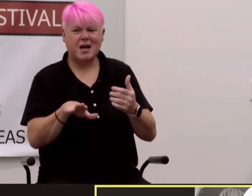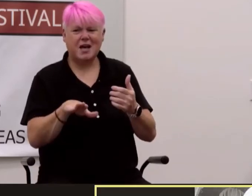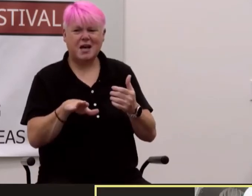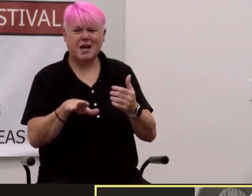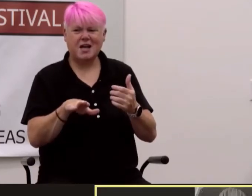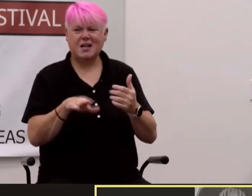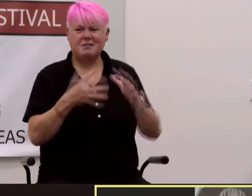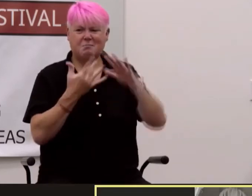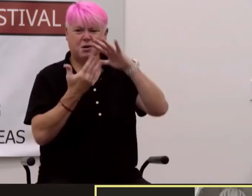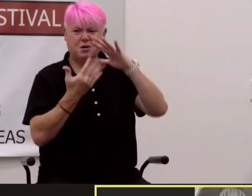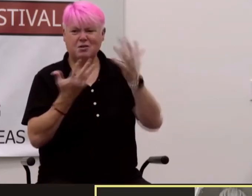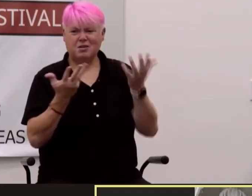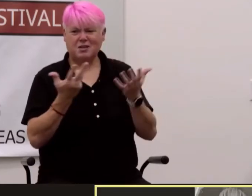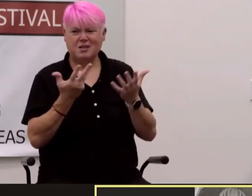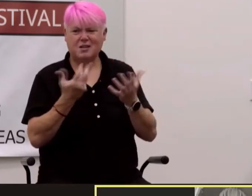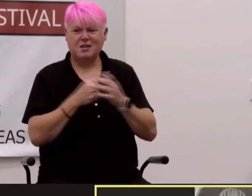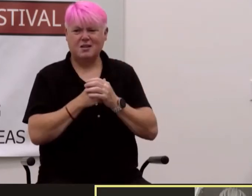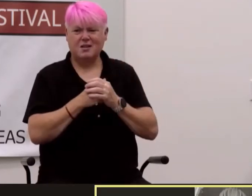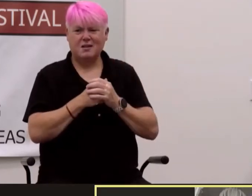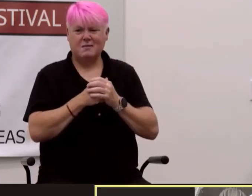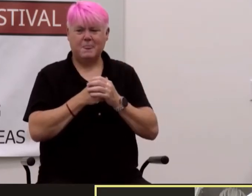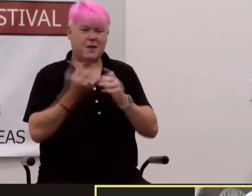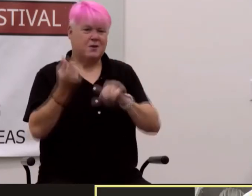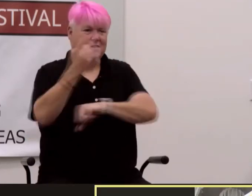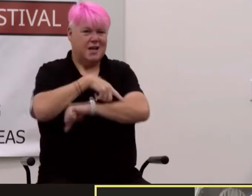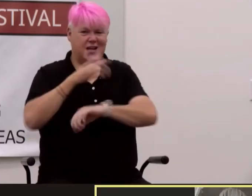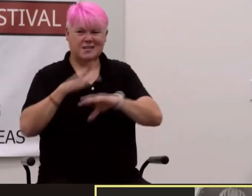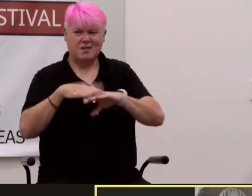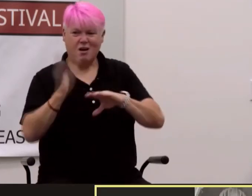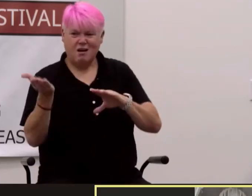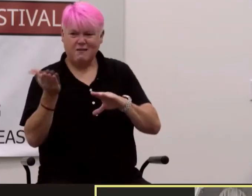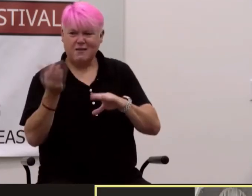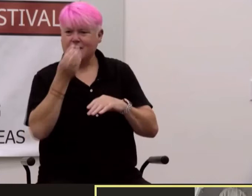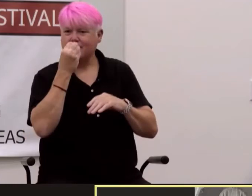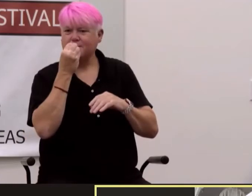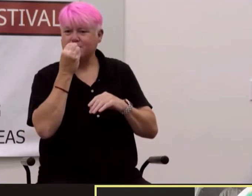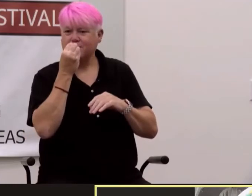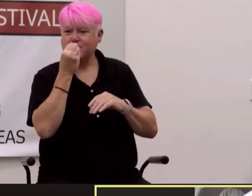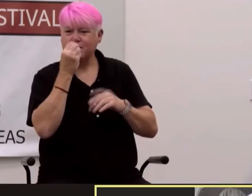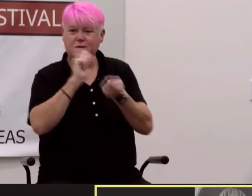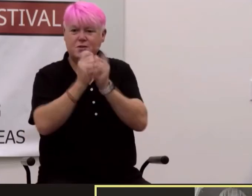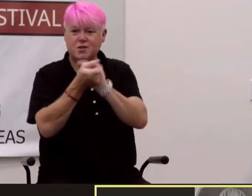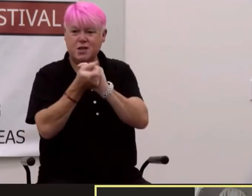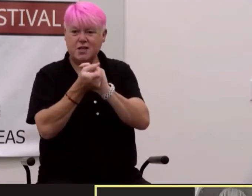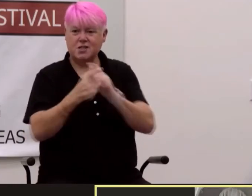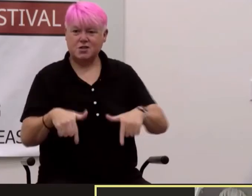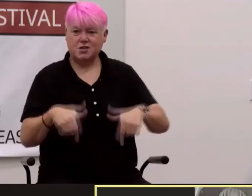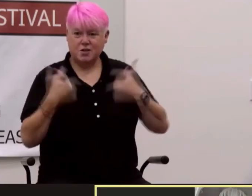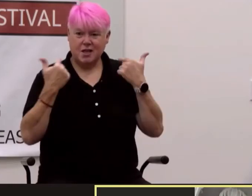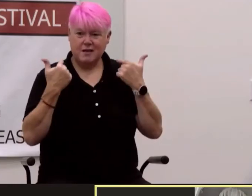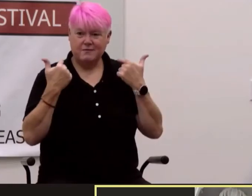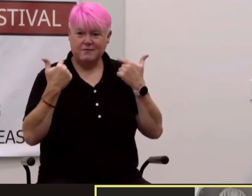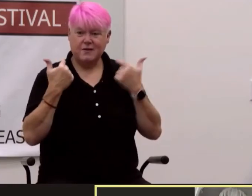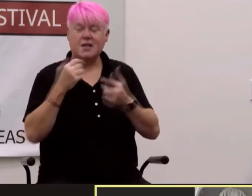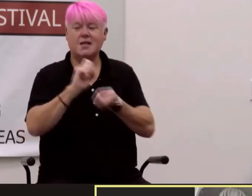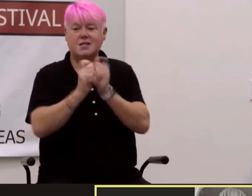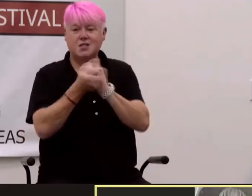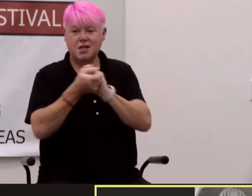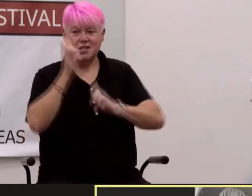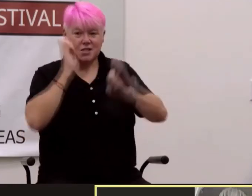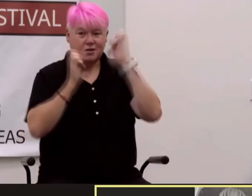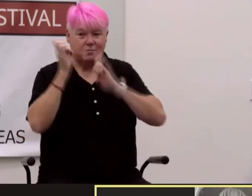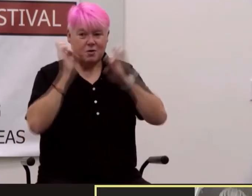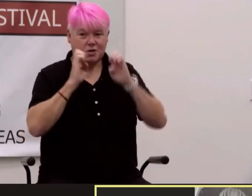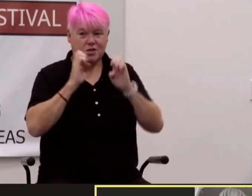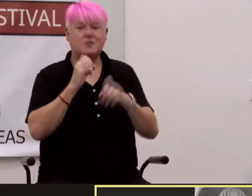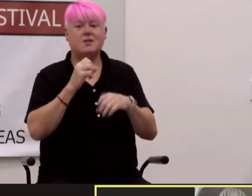Your day's already off. And food changes your life. It changes your emotion. It can make you happy, it can make